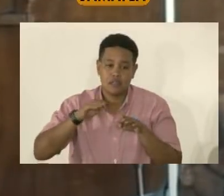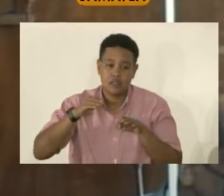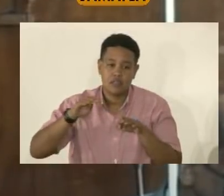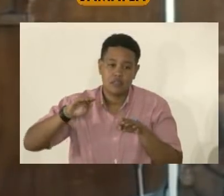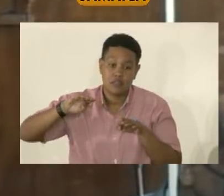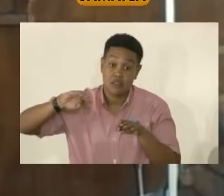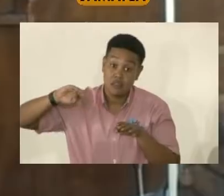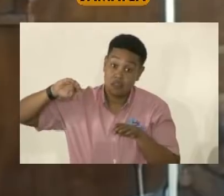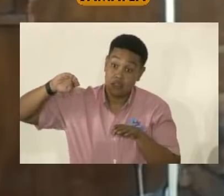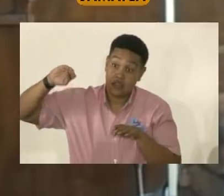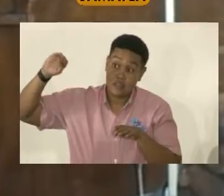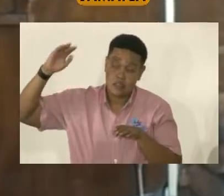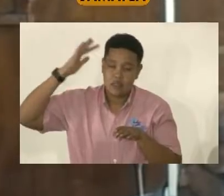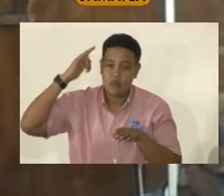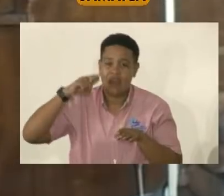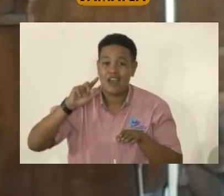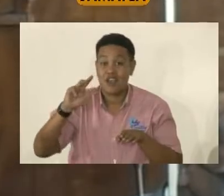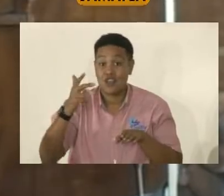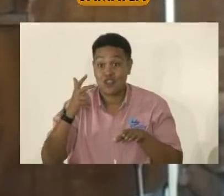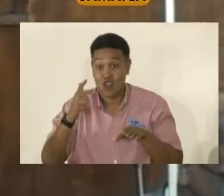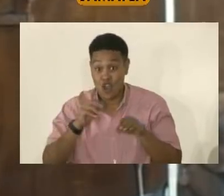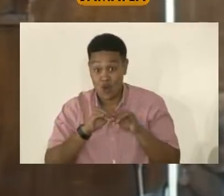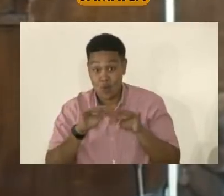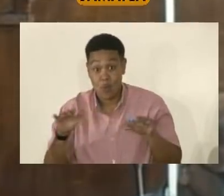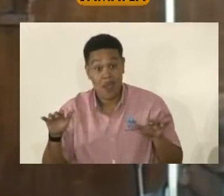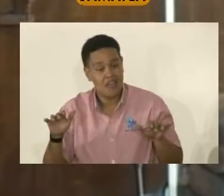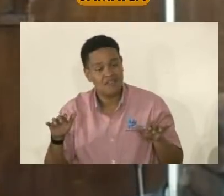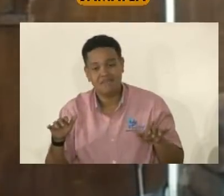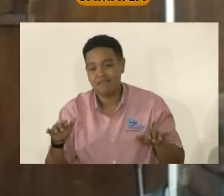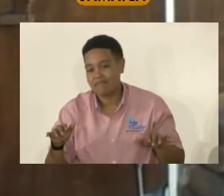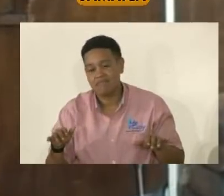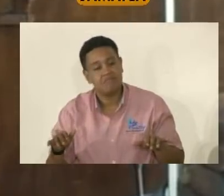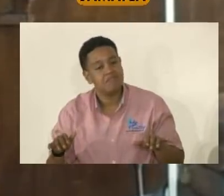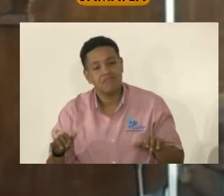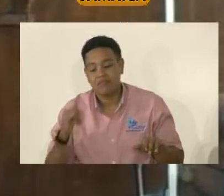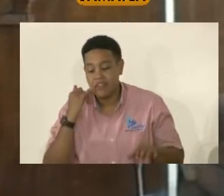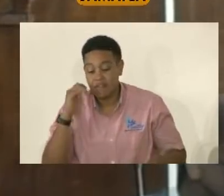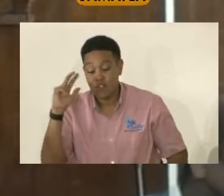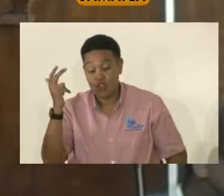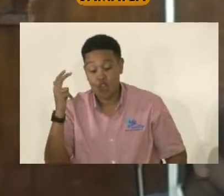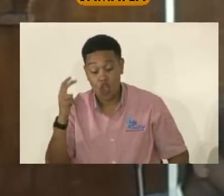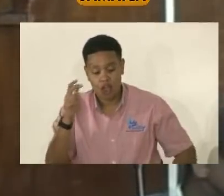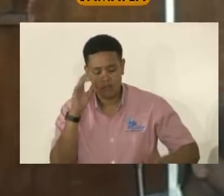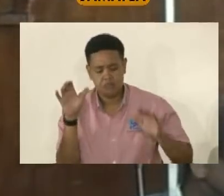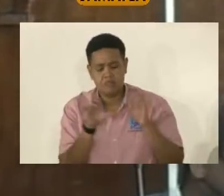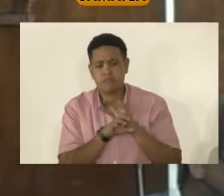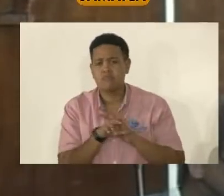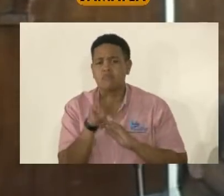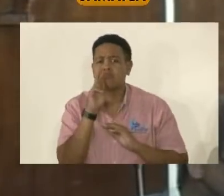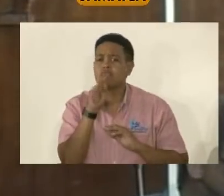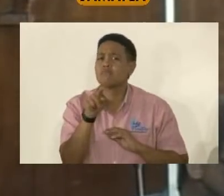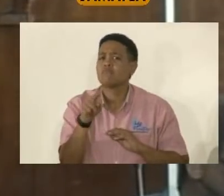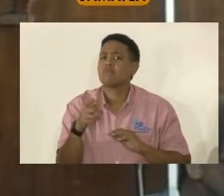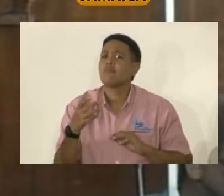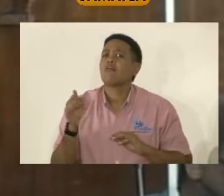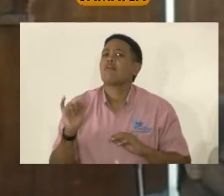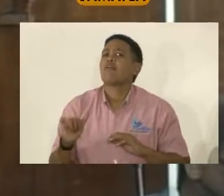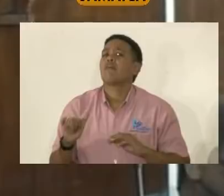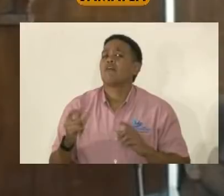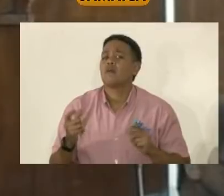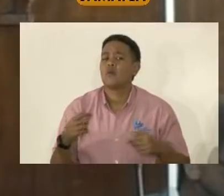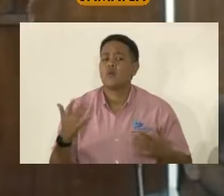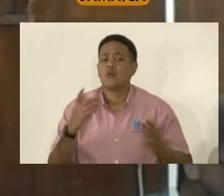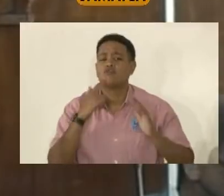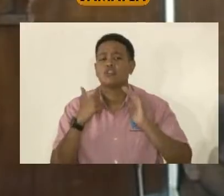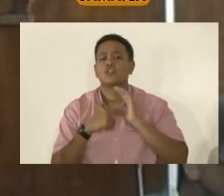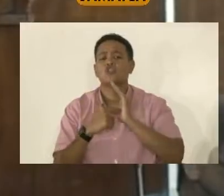so poorly in this third wave. If you move to the figure 3, and what that graph does is